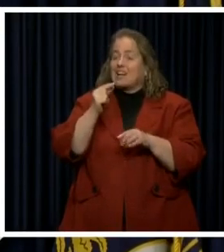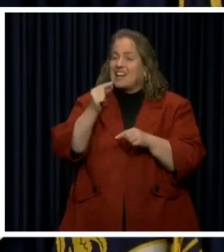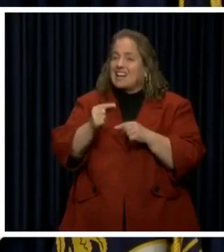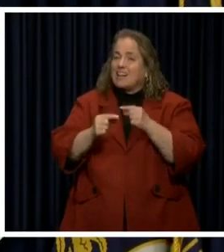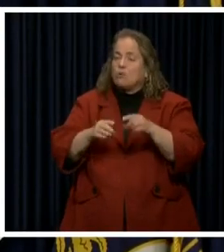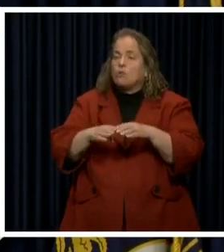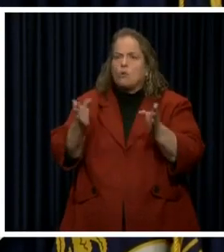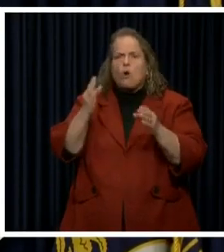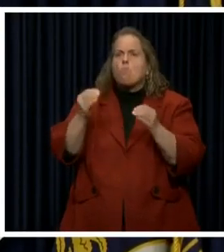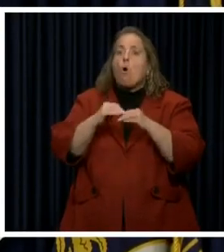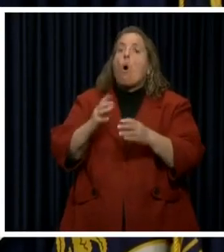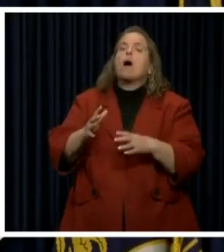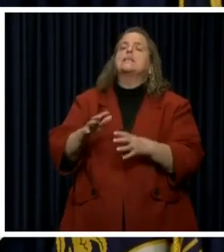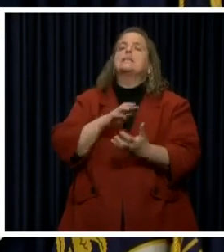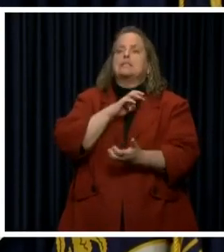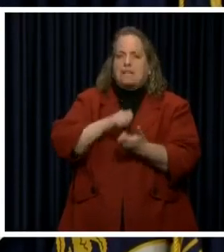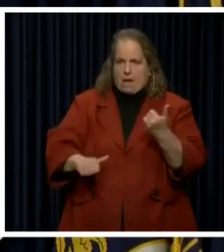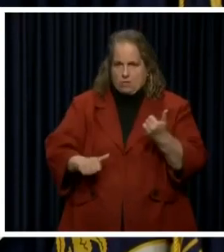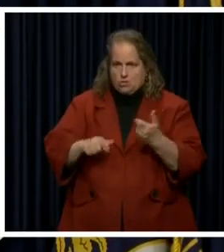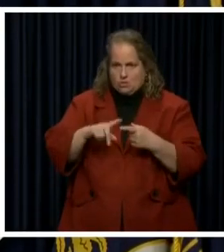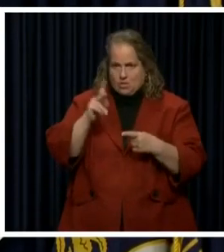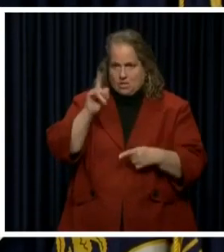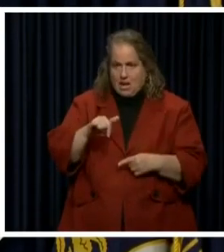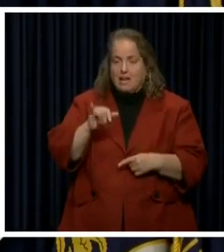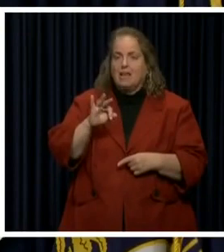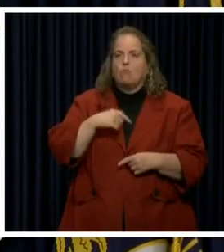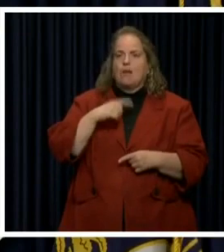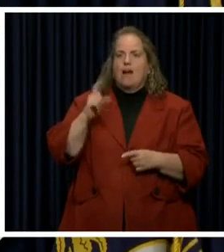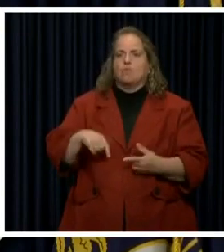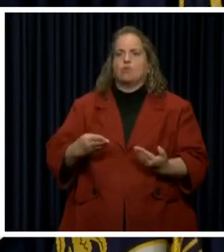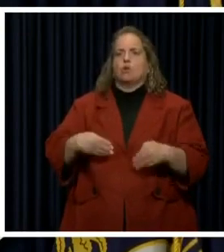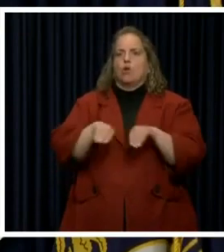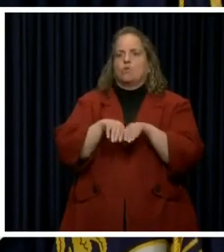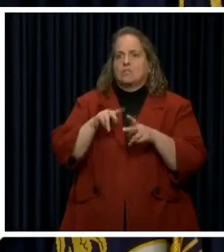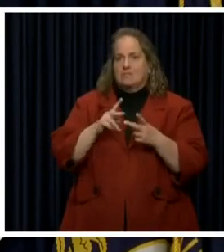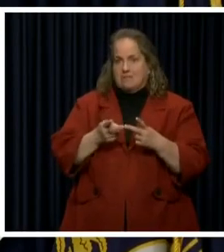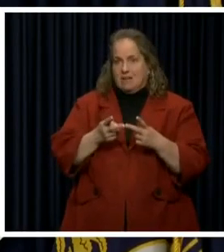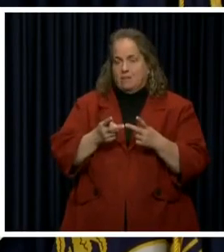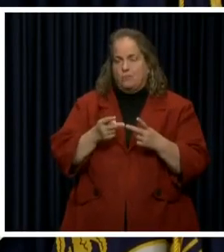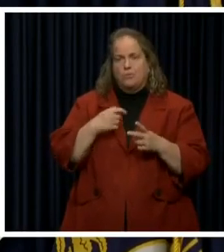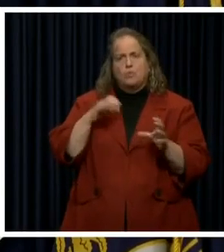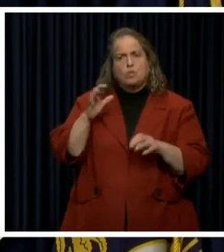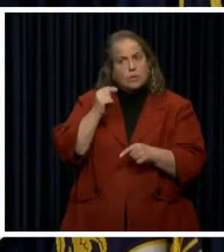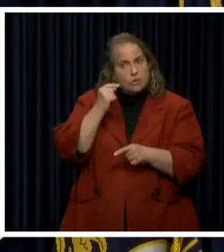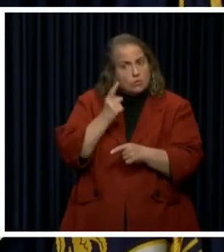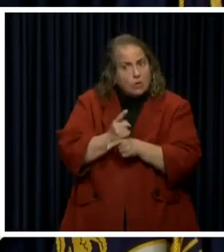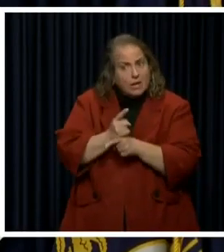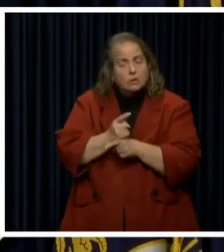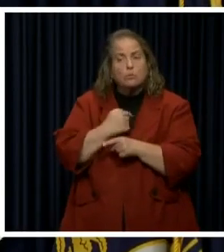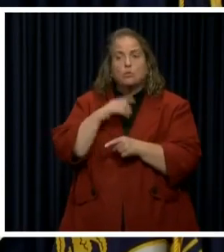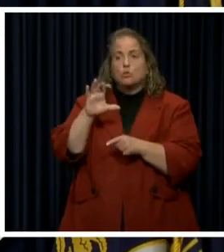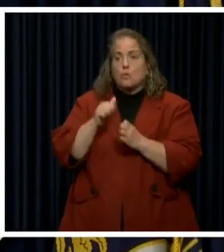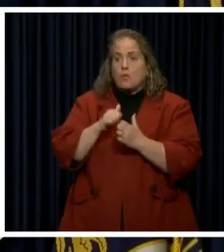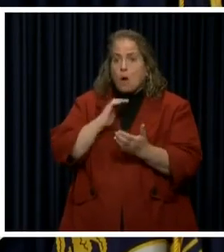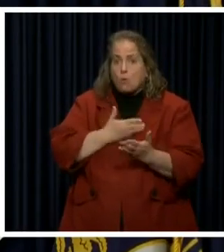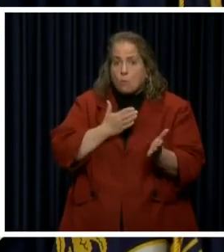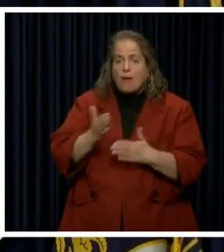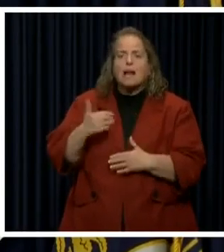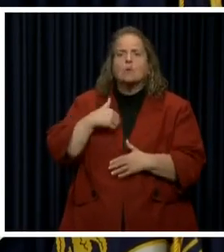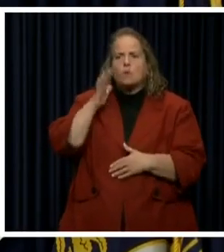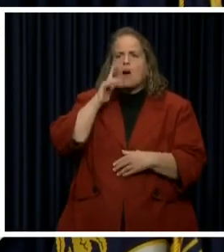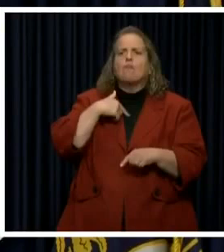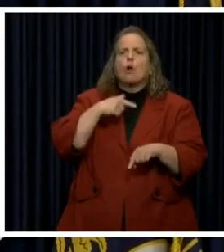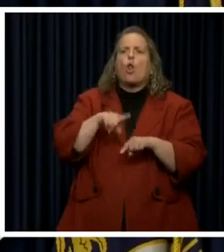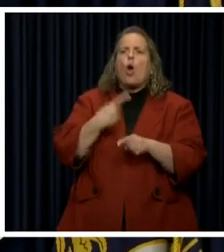more damage. I believe by doing this right, by doing it on our plan, that we will have long-term success, and